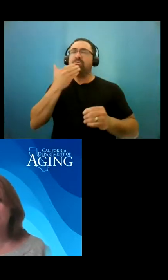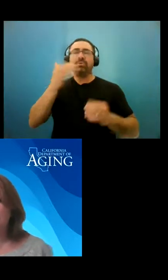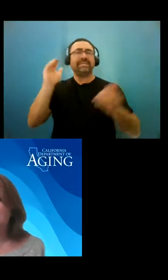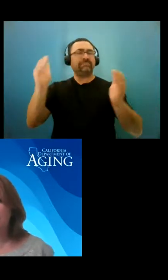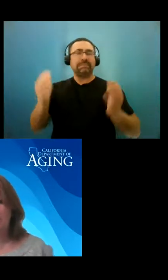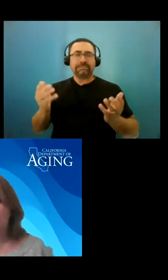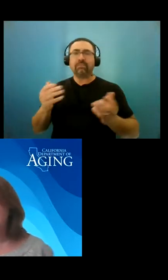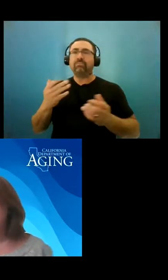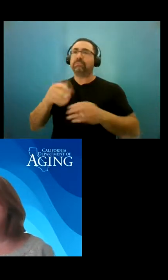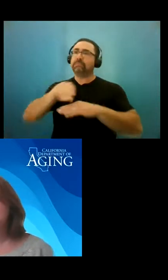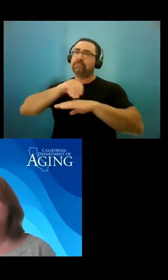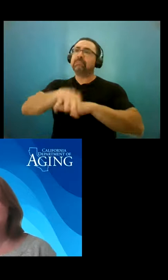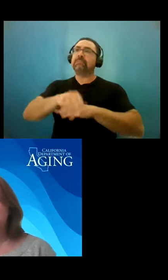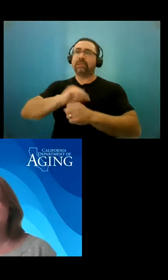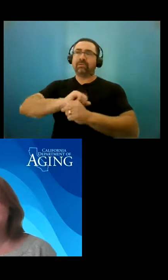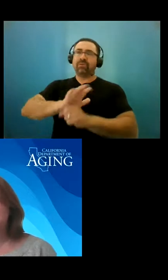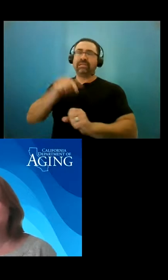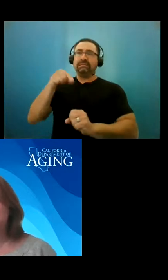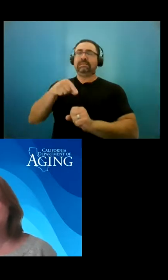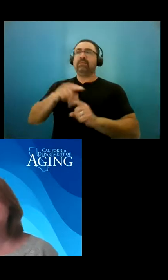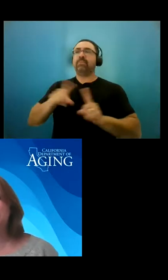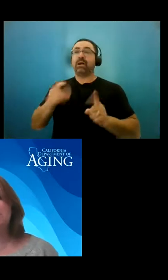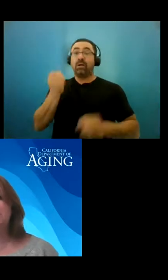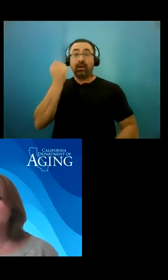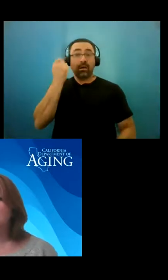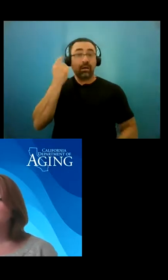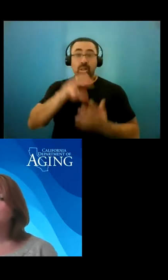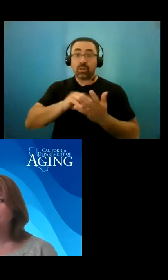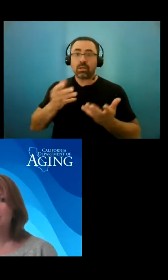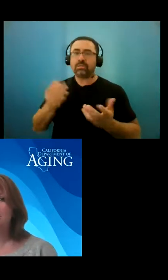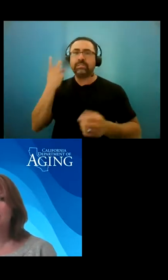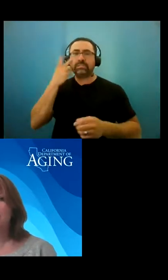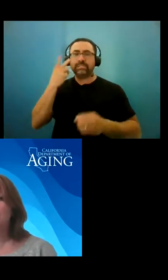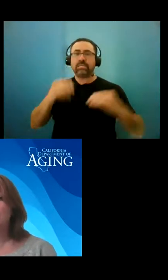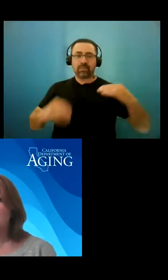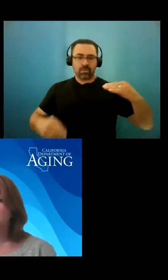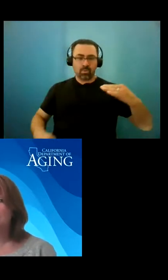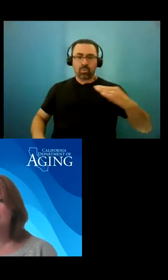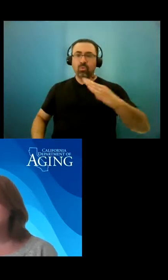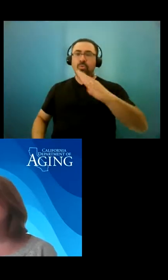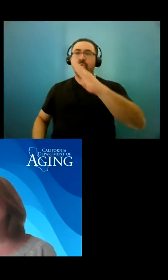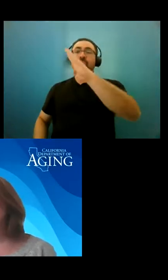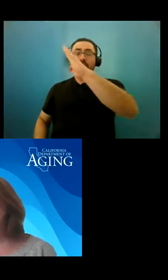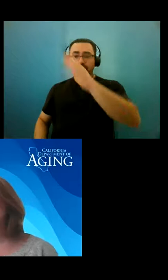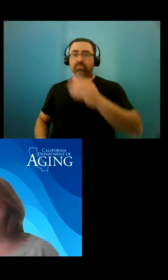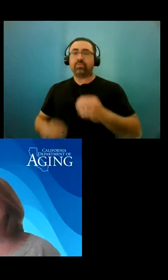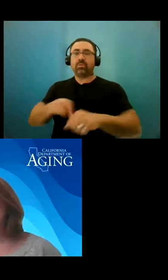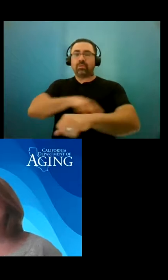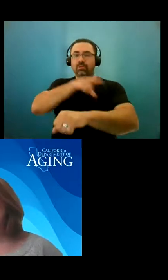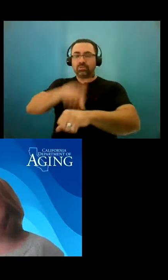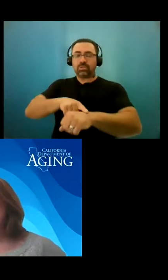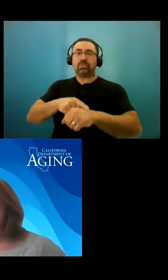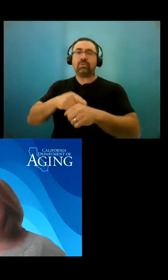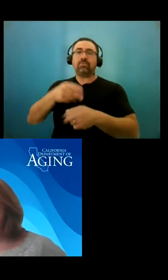we were affected greatly by COVID, but the big takeaway from this is you can see the upwards trend on our re-entry into long-term care